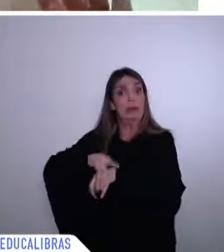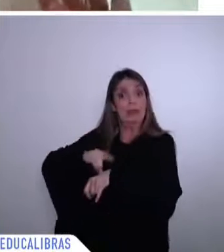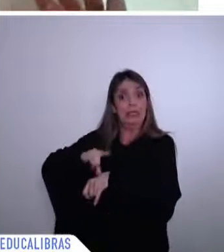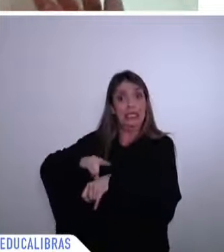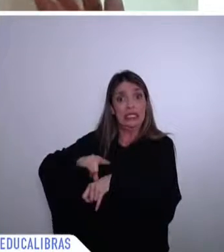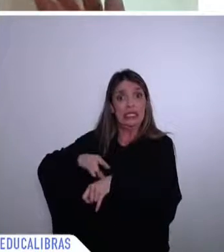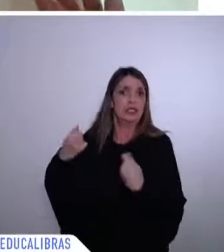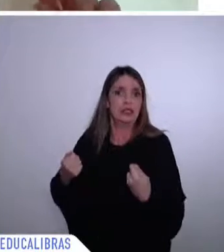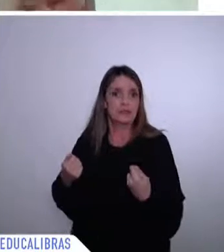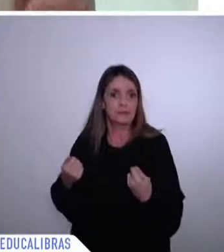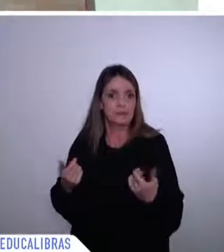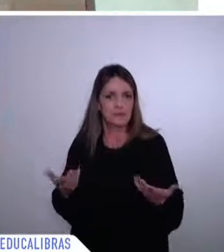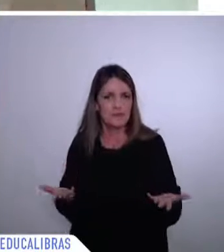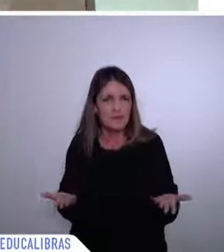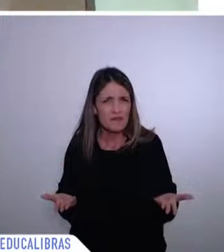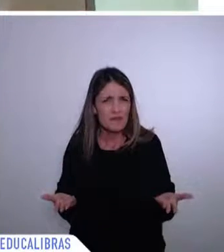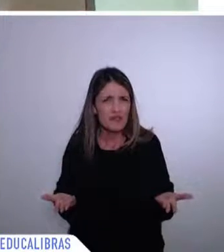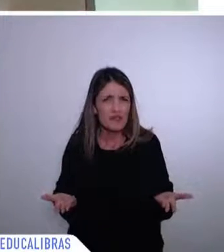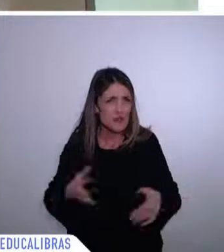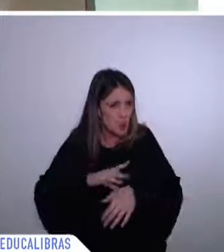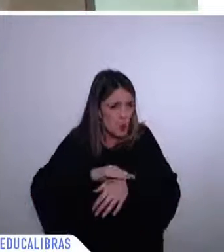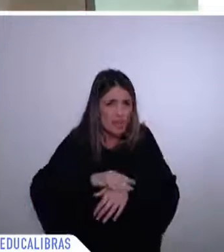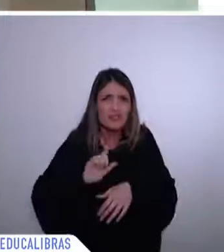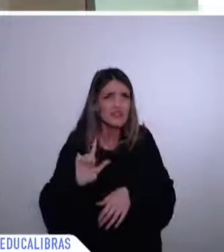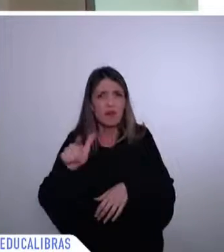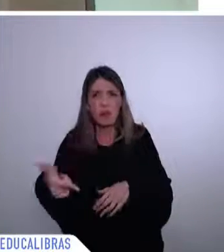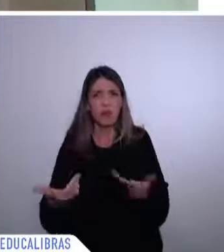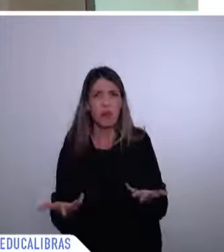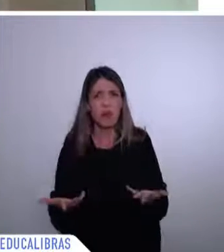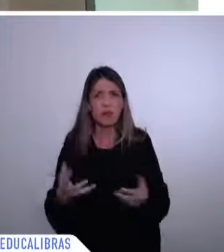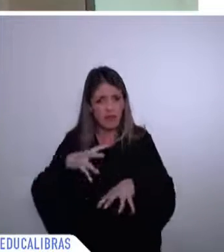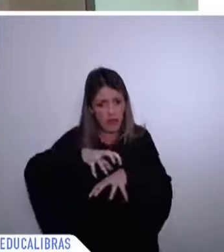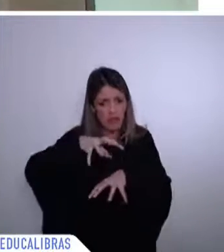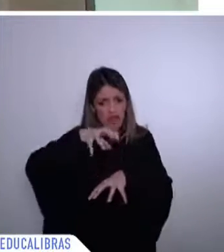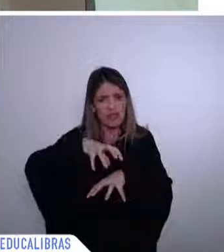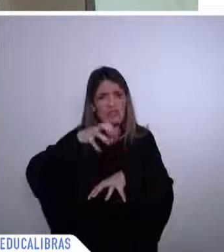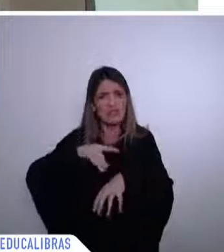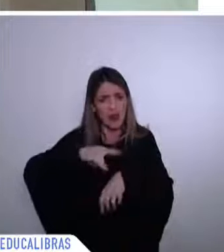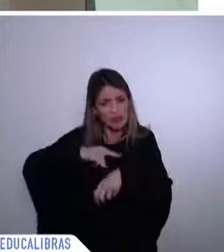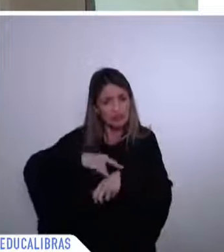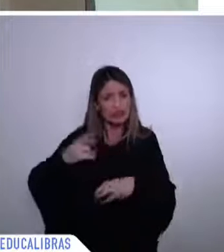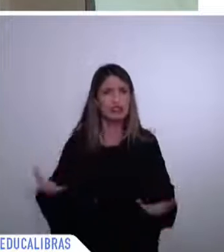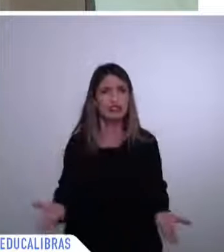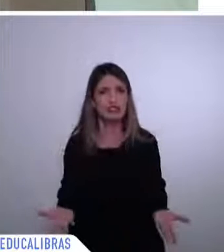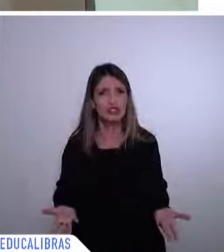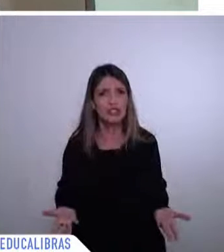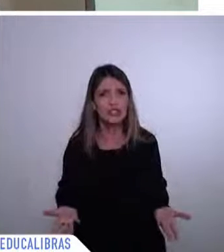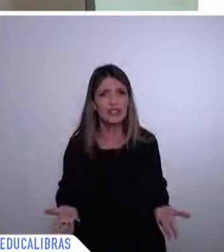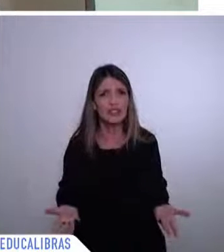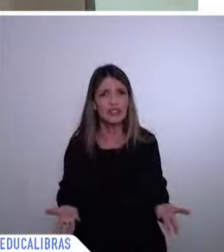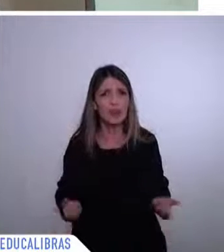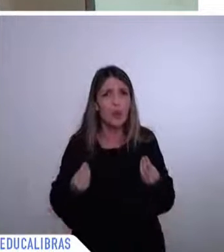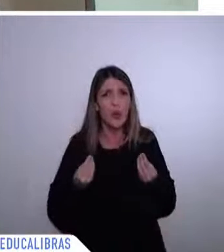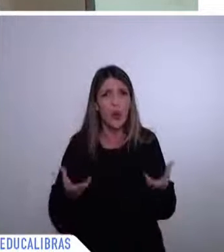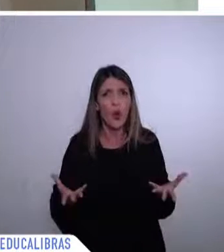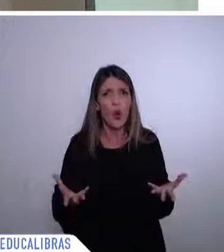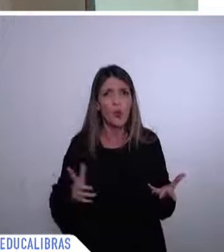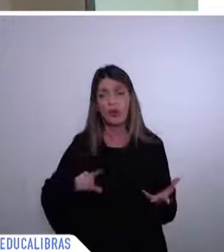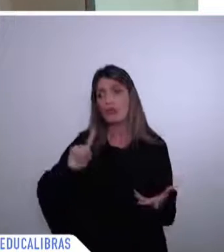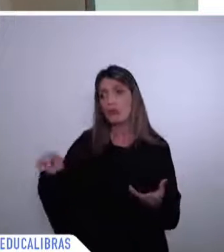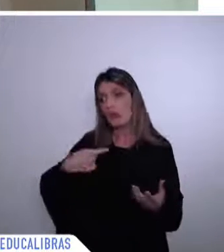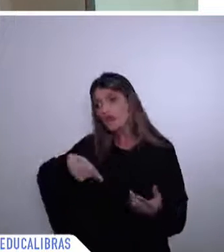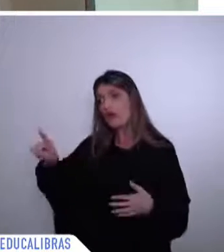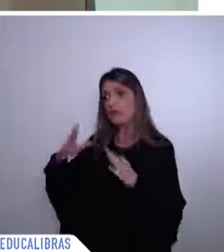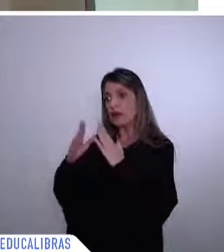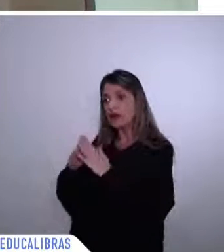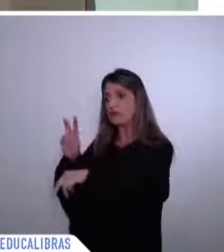take care of their children. There's no such thing as Saturdays and Sundays or holidays. What I mean by this is that if we